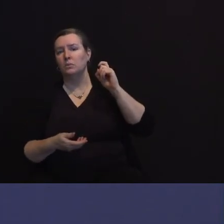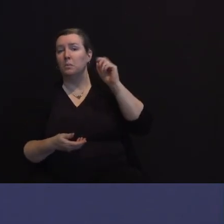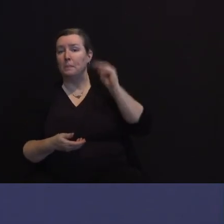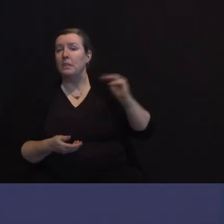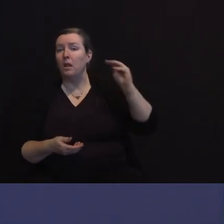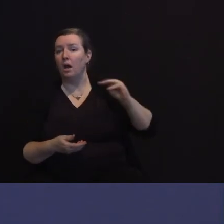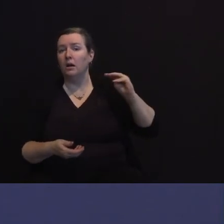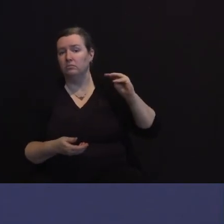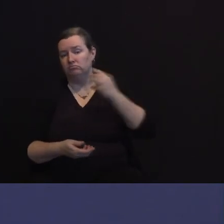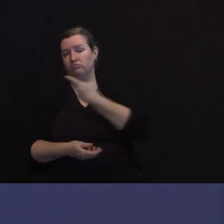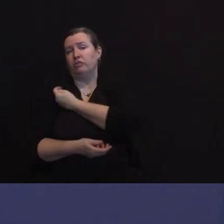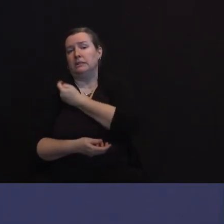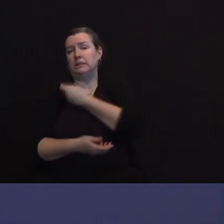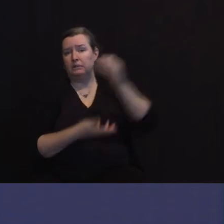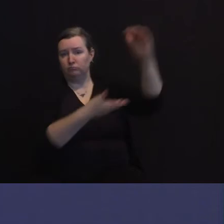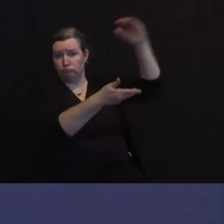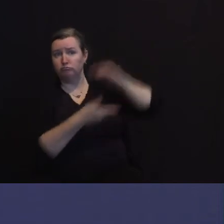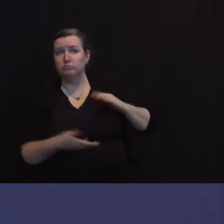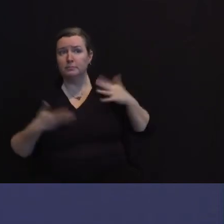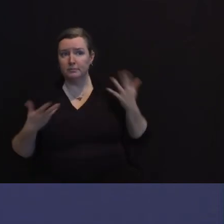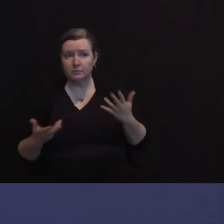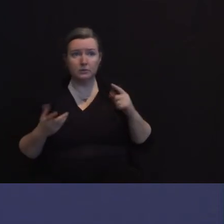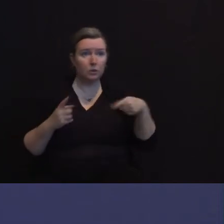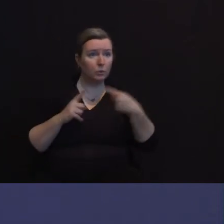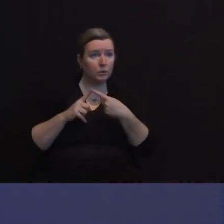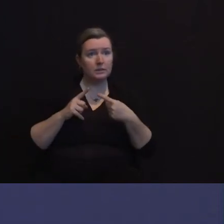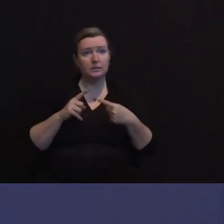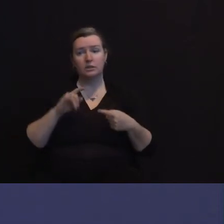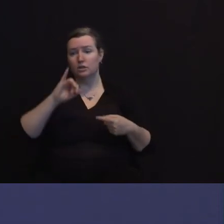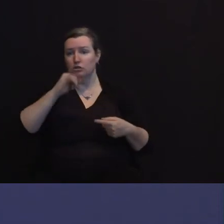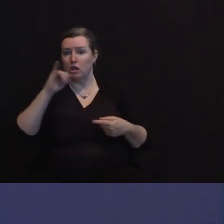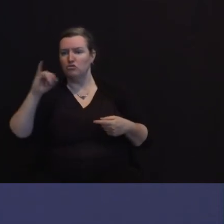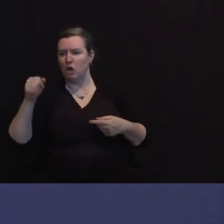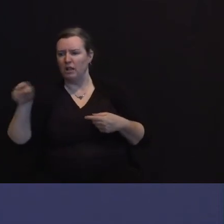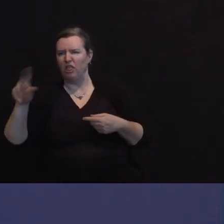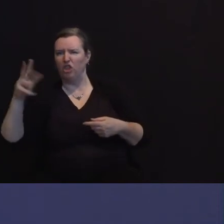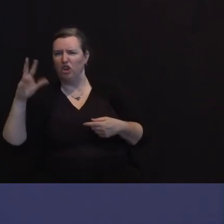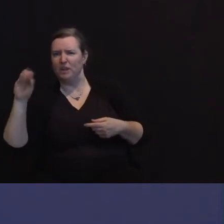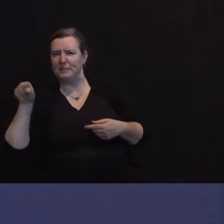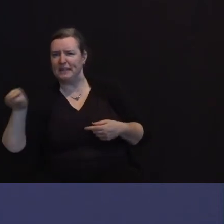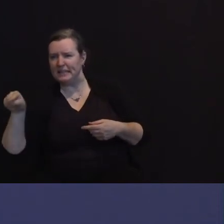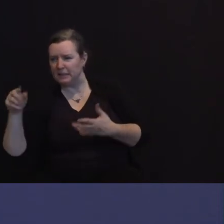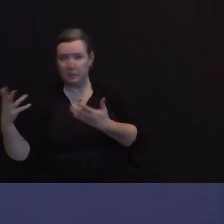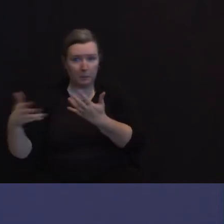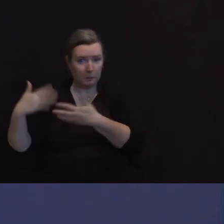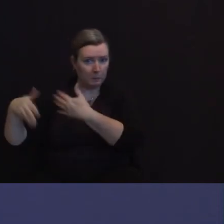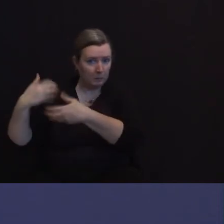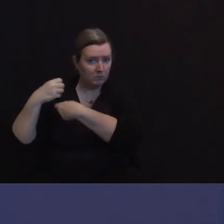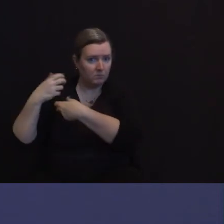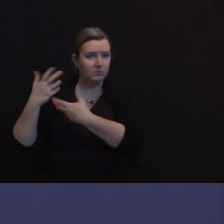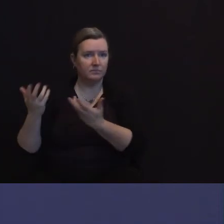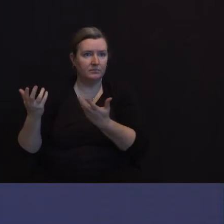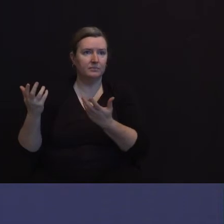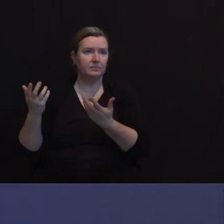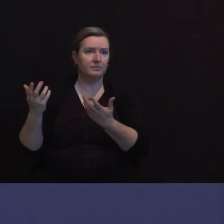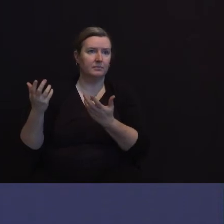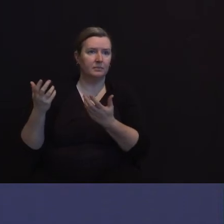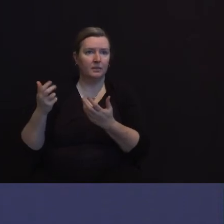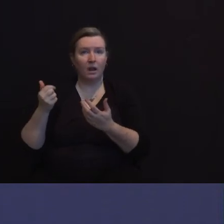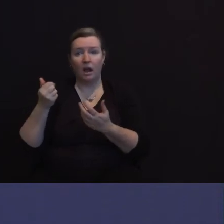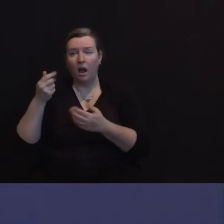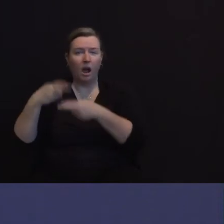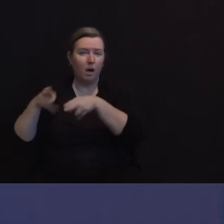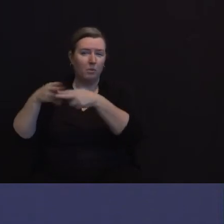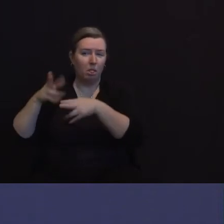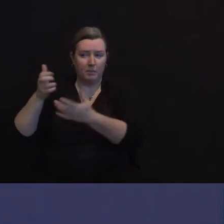of Johnson & Johnson, and you look out, say, not too far from now, maybe April, we're in a dramatically different